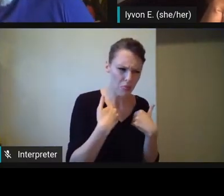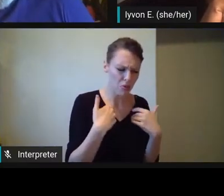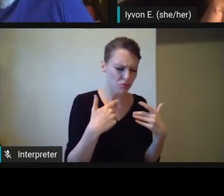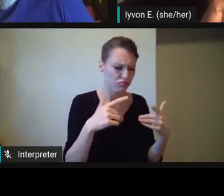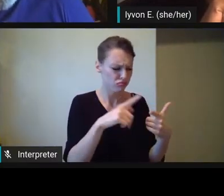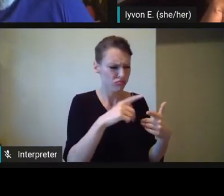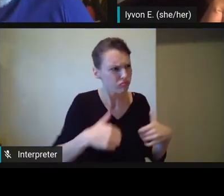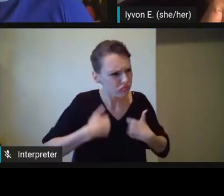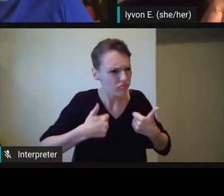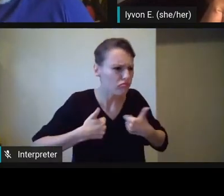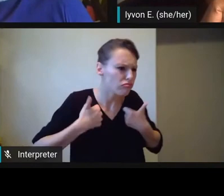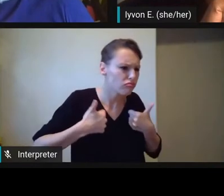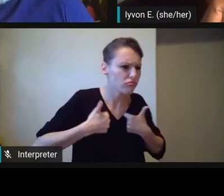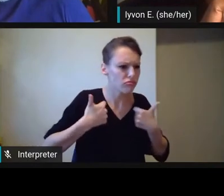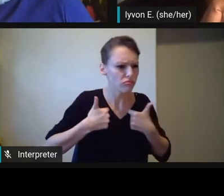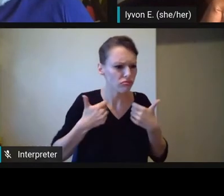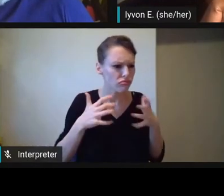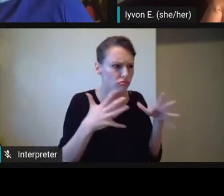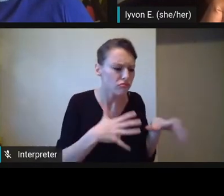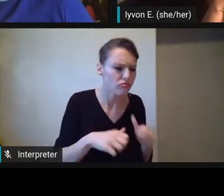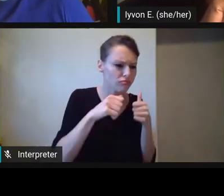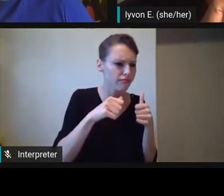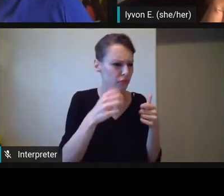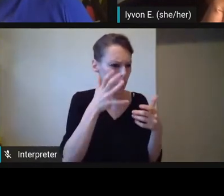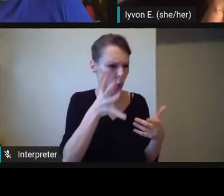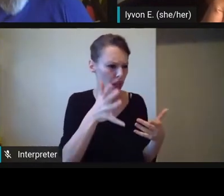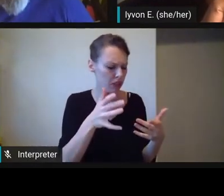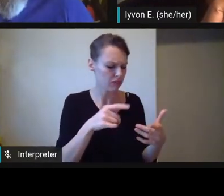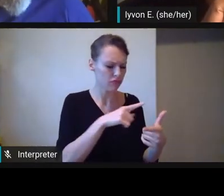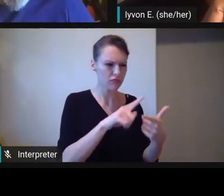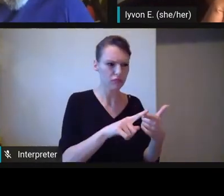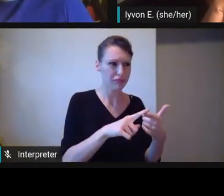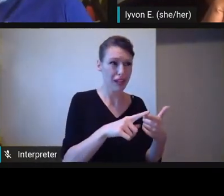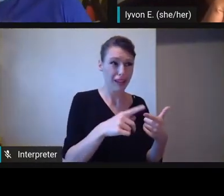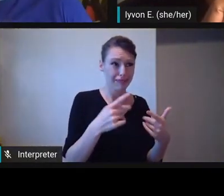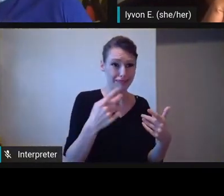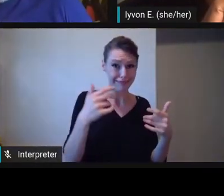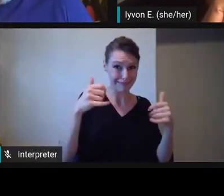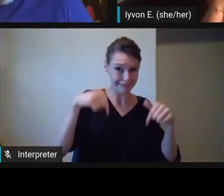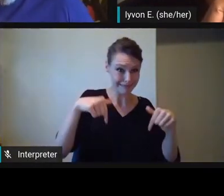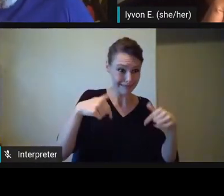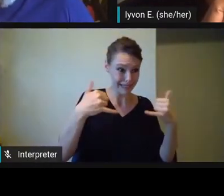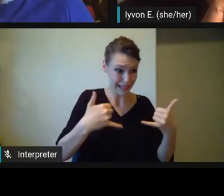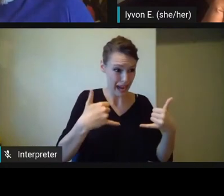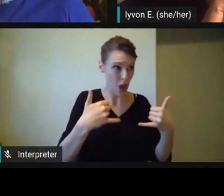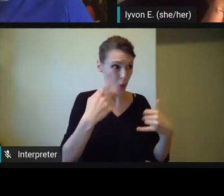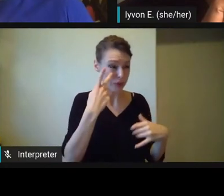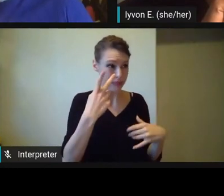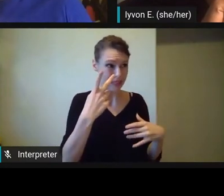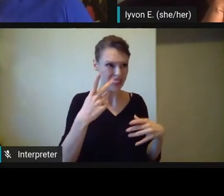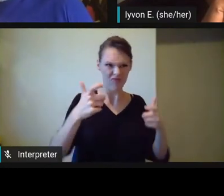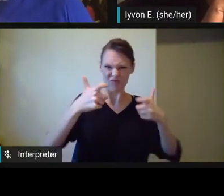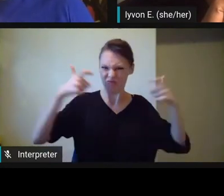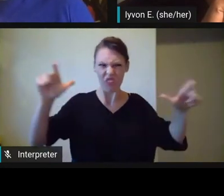major institutions really falter. And that does, like, for the young producers out there watching this or people who